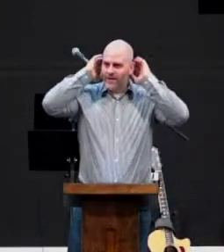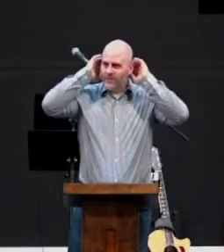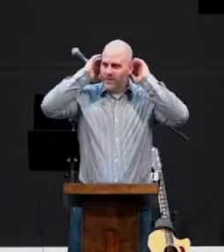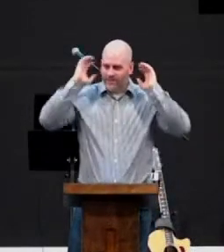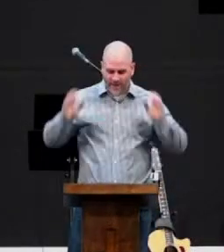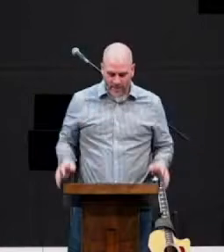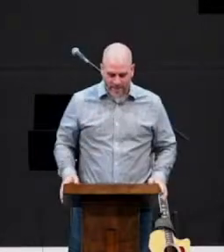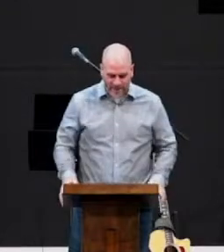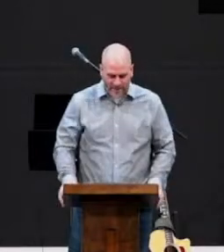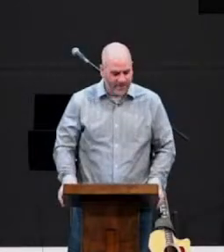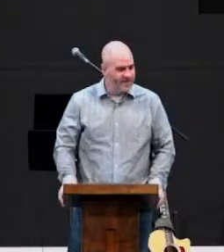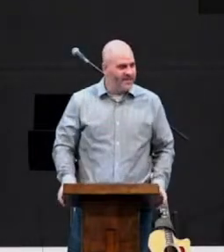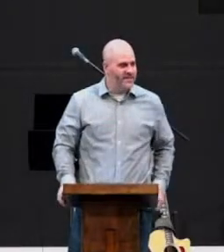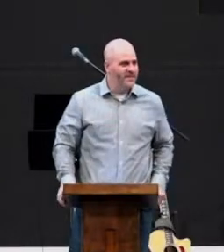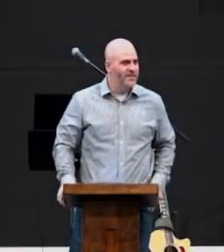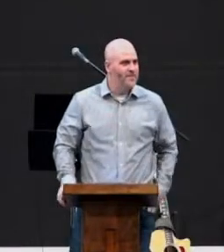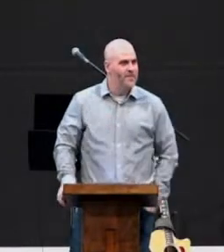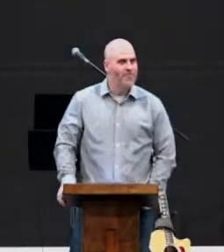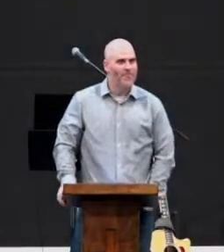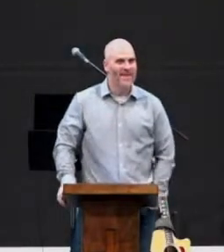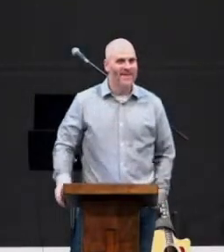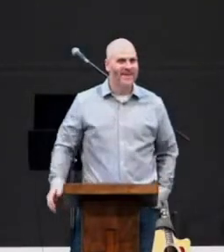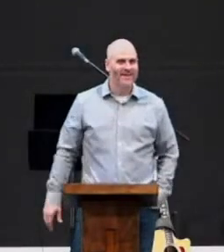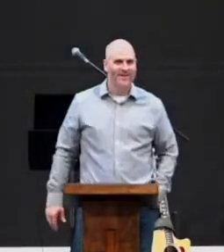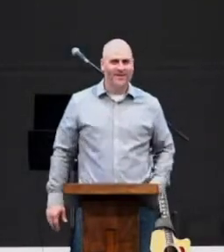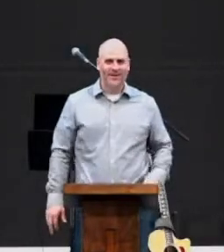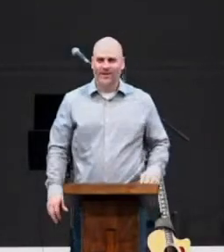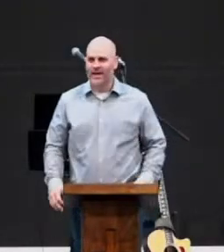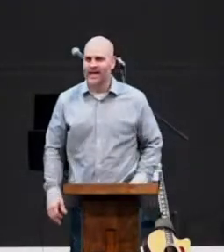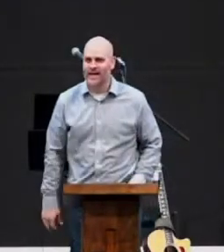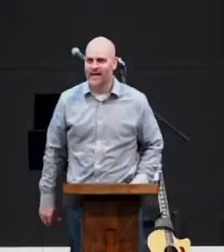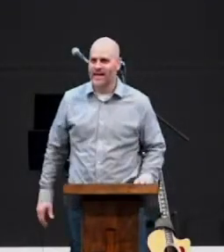All right, if you want to find your way back to your seats.